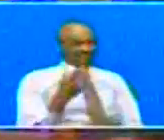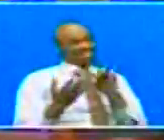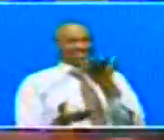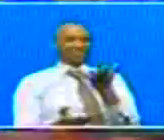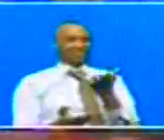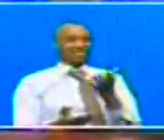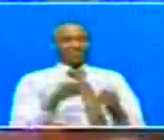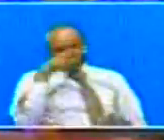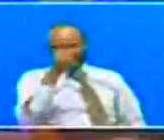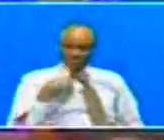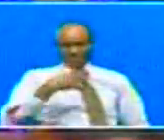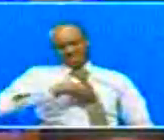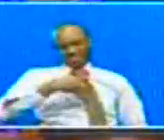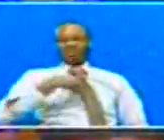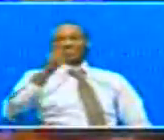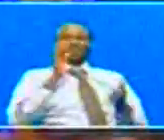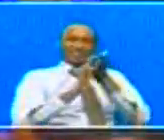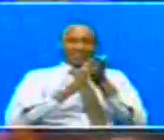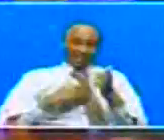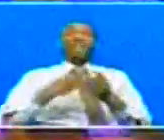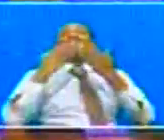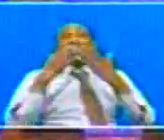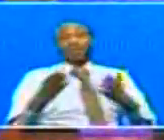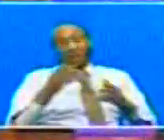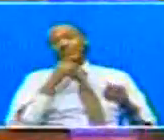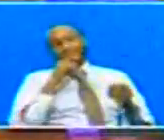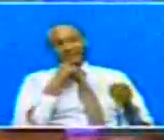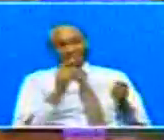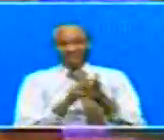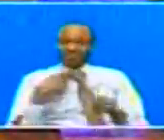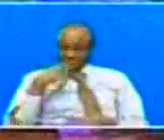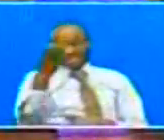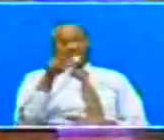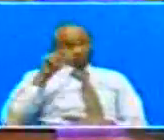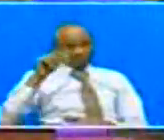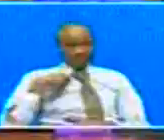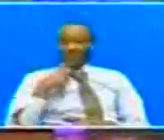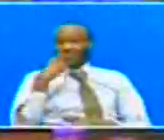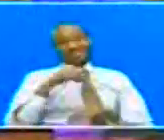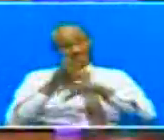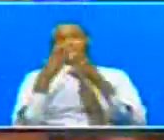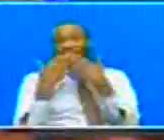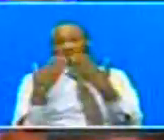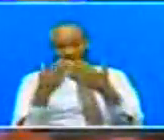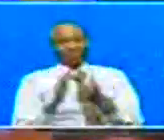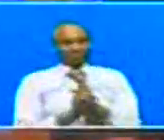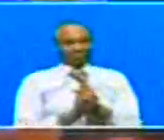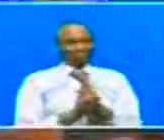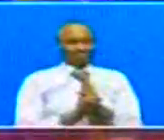retirement and get me all these accolades. Yeah. Okay, thank you, my brother. I'm on Twitter at Tony Gachoka. I'll send you a thank you. Yeah. Thank you, thank you.